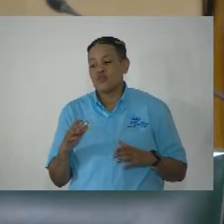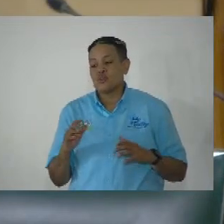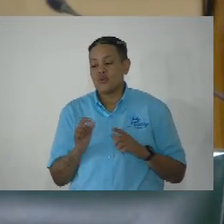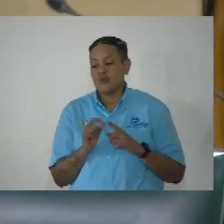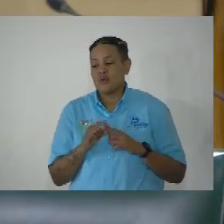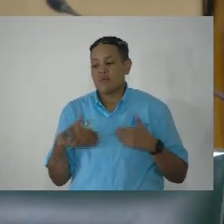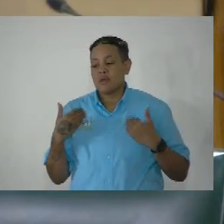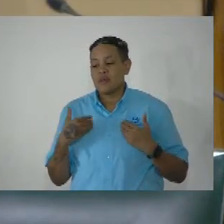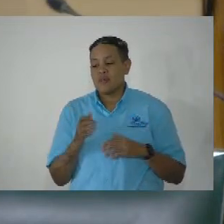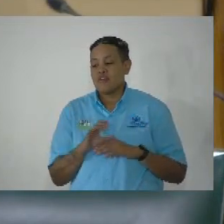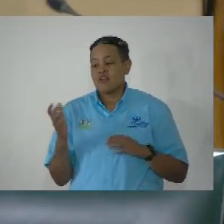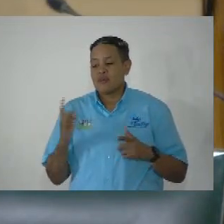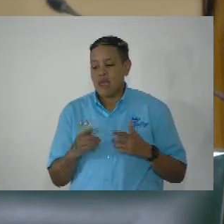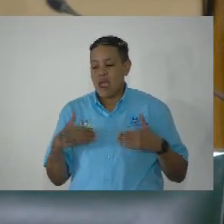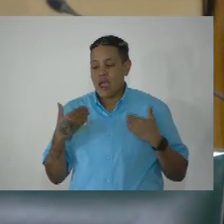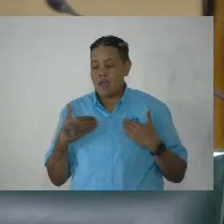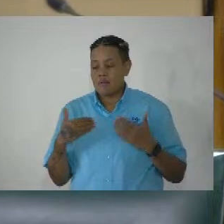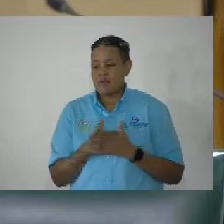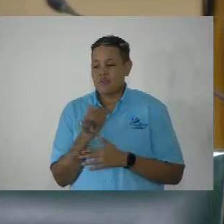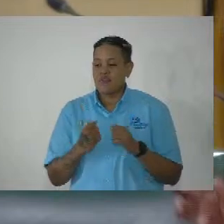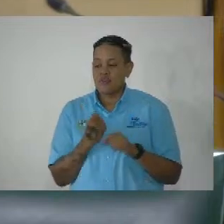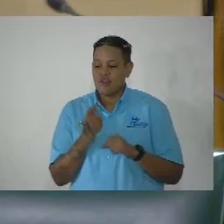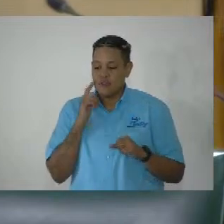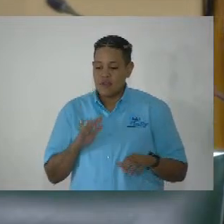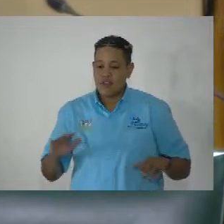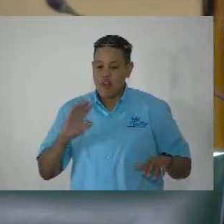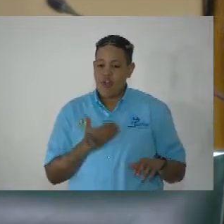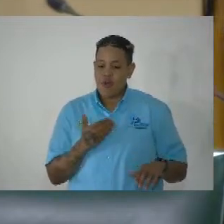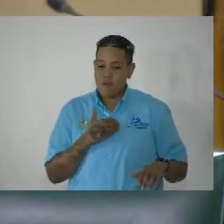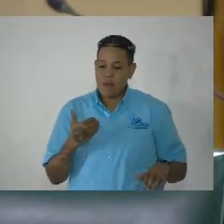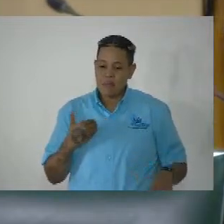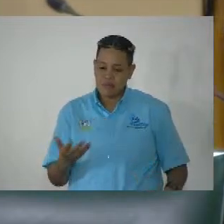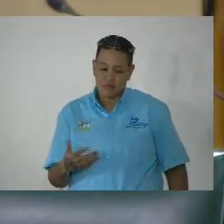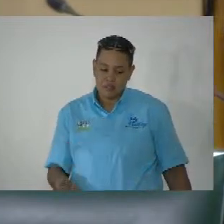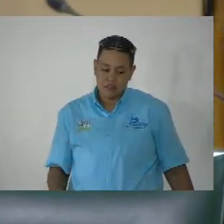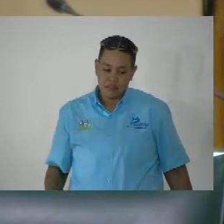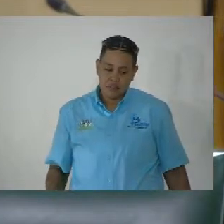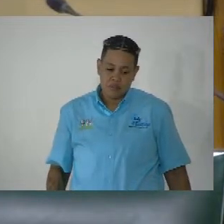Christmas and Happy New Year to all our members.